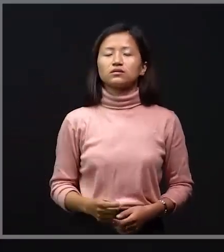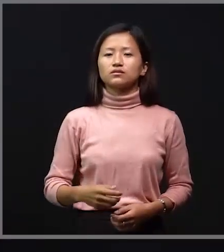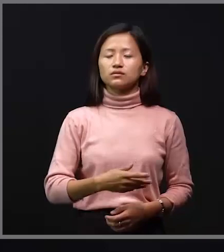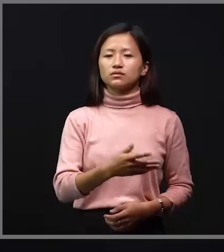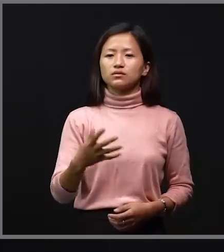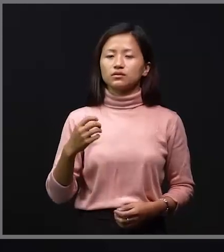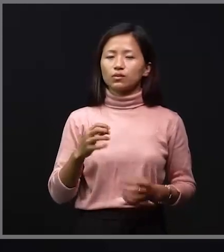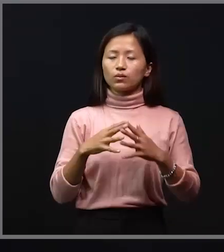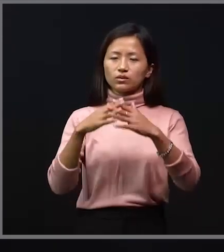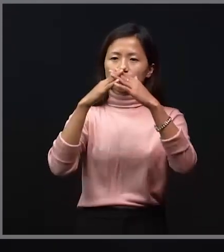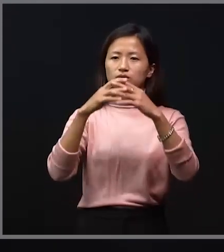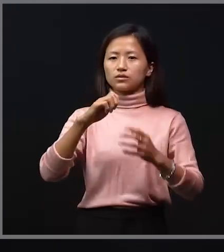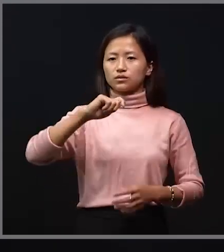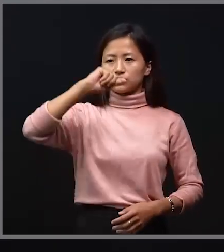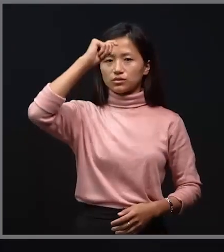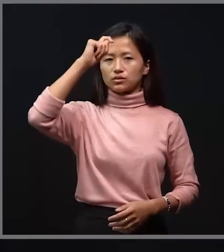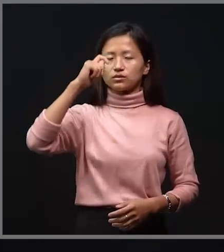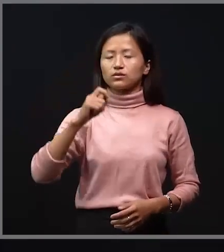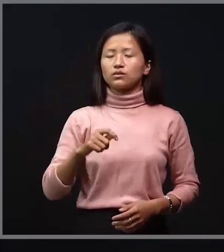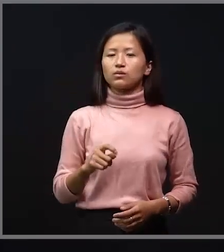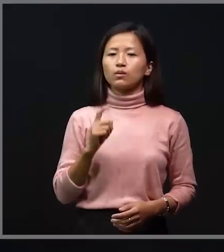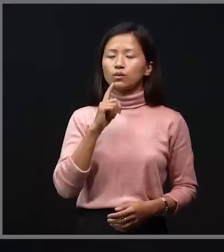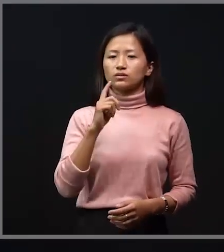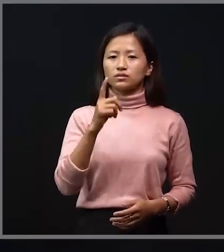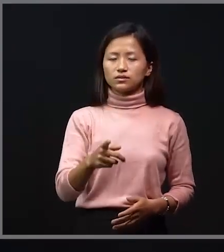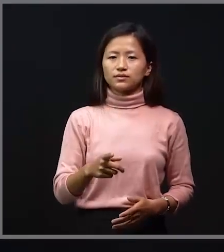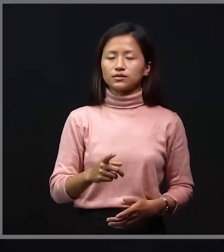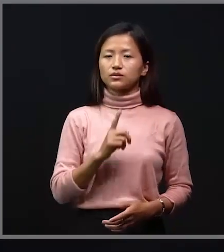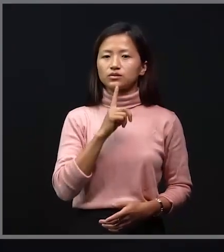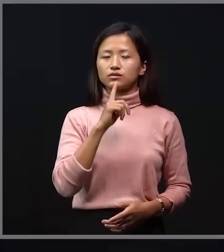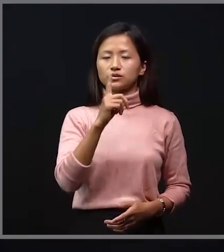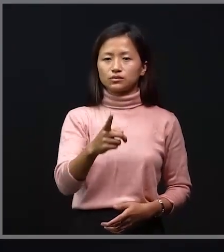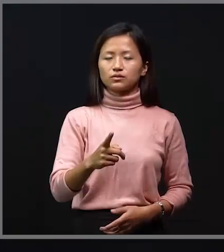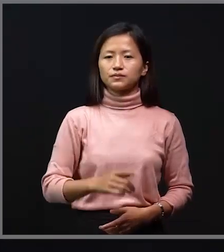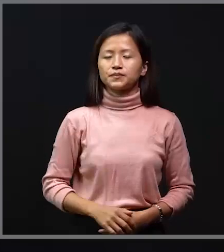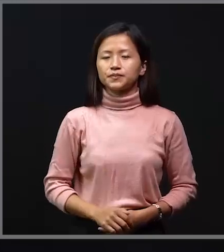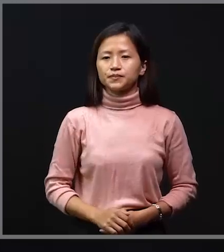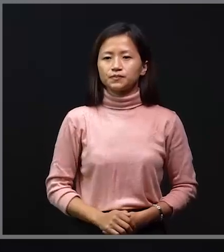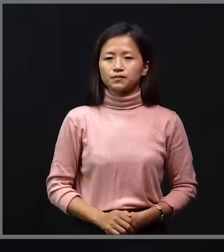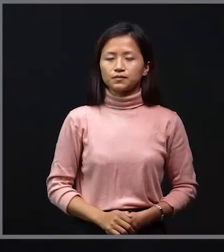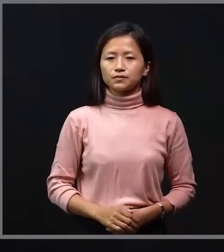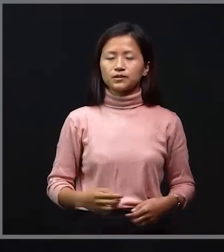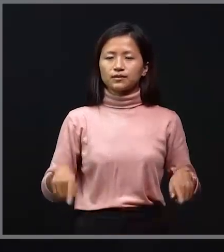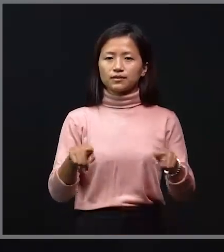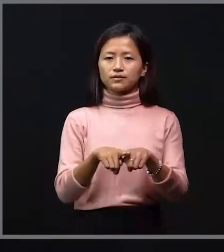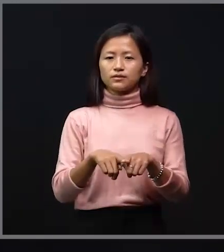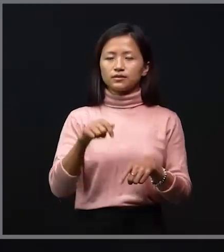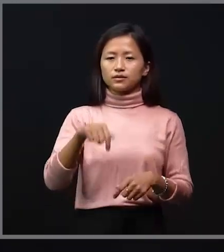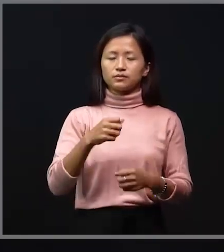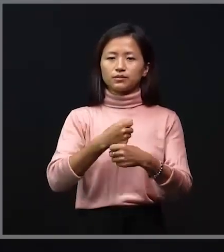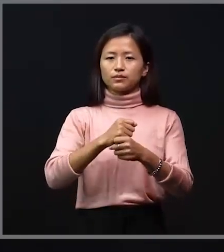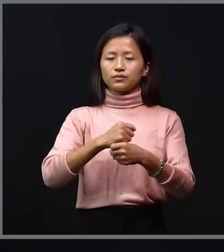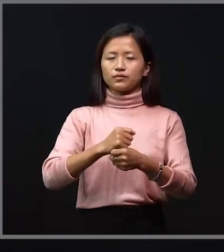Western education was introduced. Okay, so Western education was introduced, and this again made